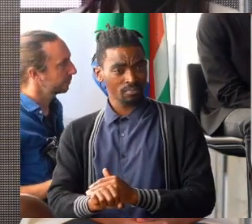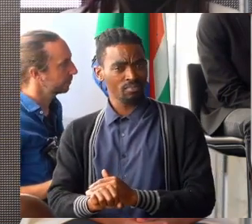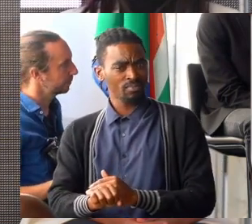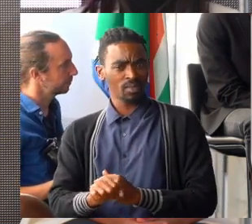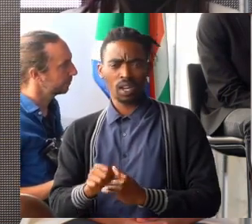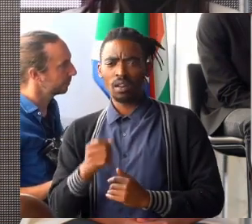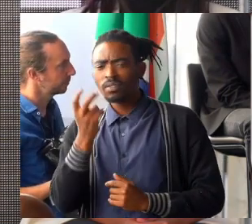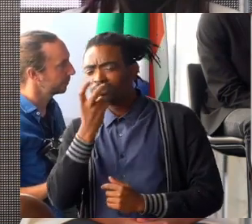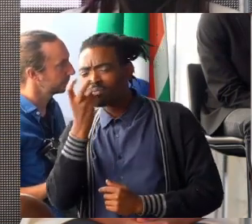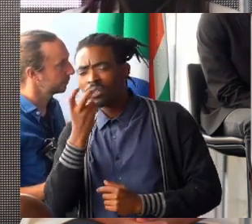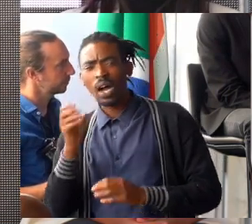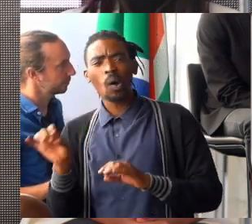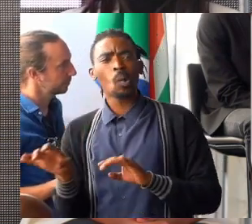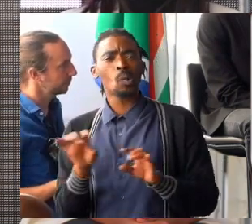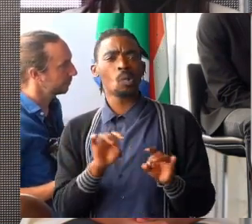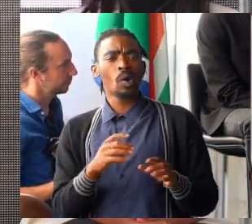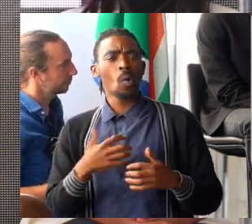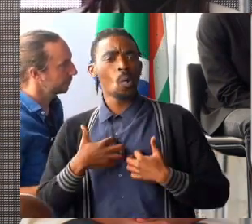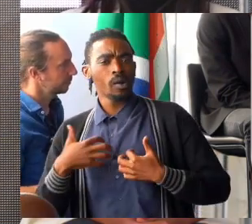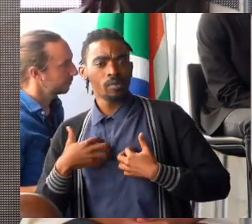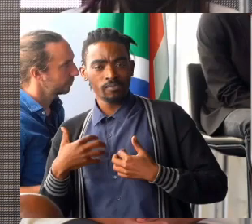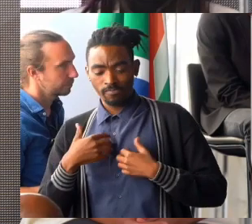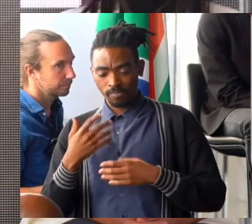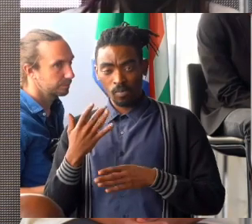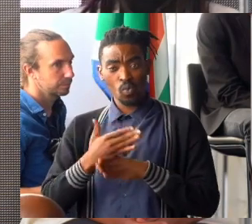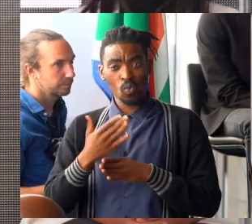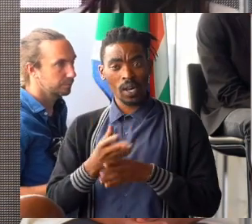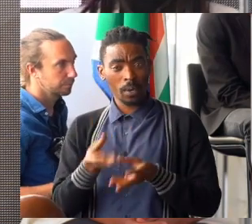finding a job when they leave university